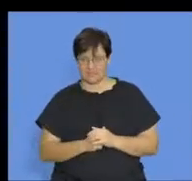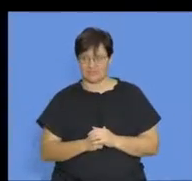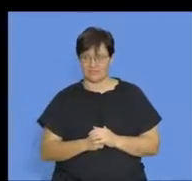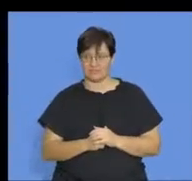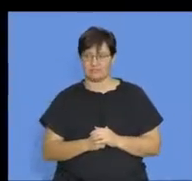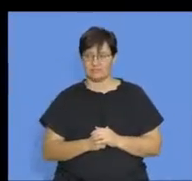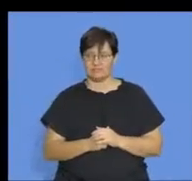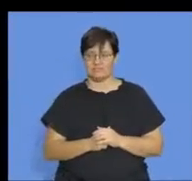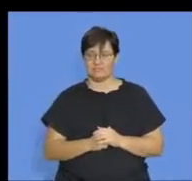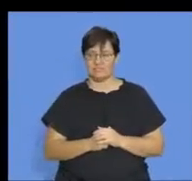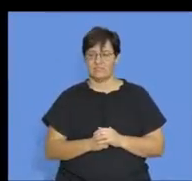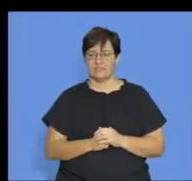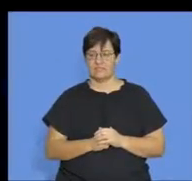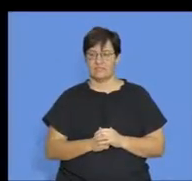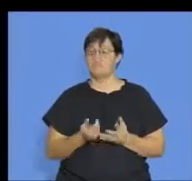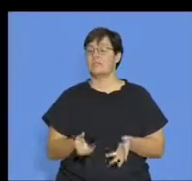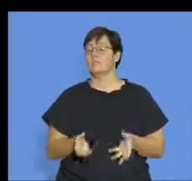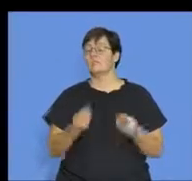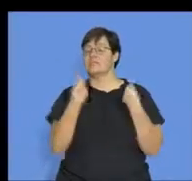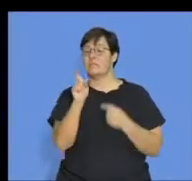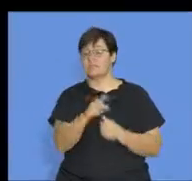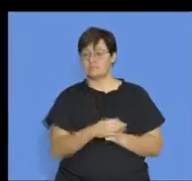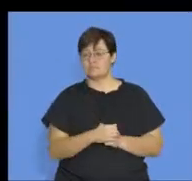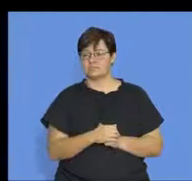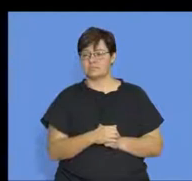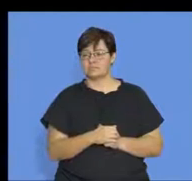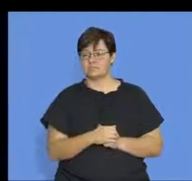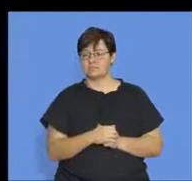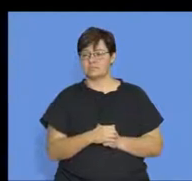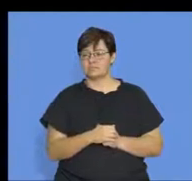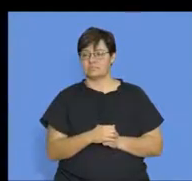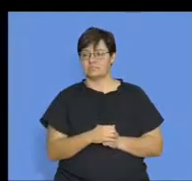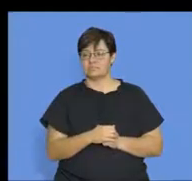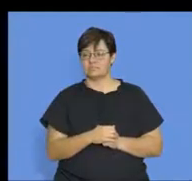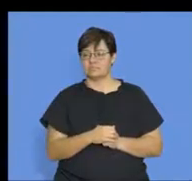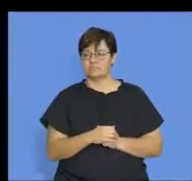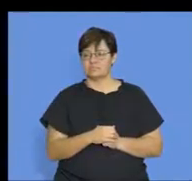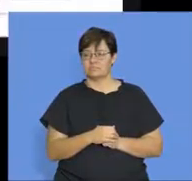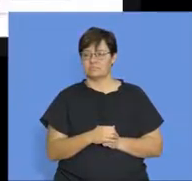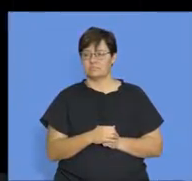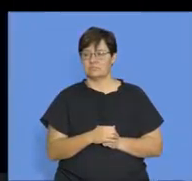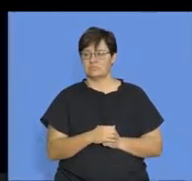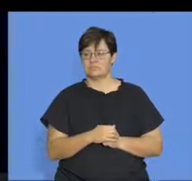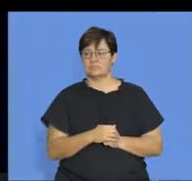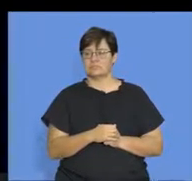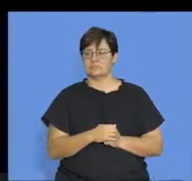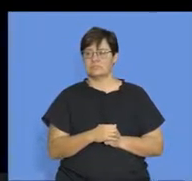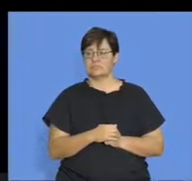months, so 6 over 12, and that should give us, let's get the calculator out